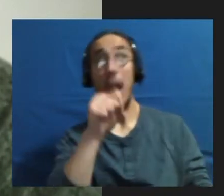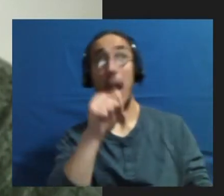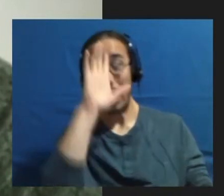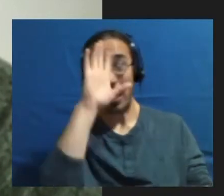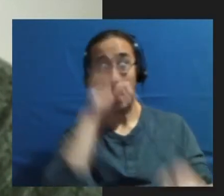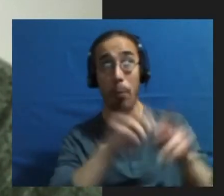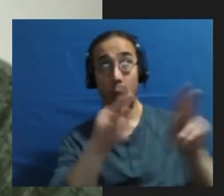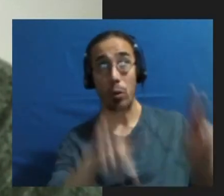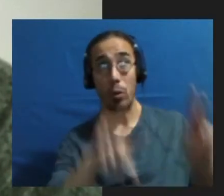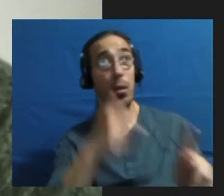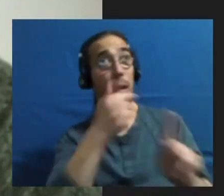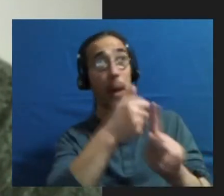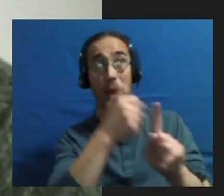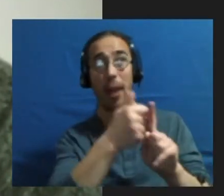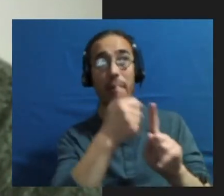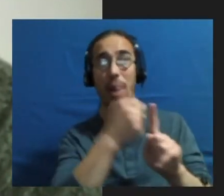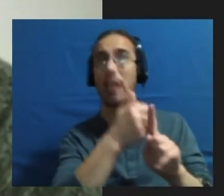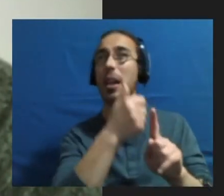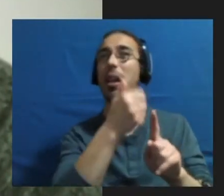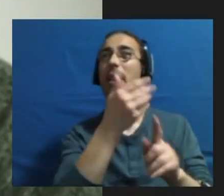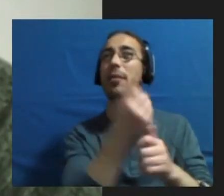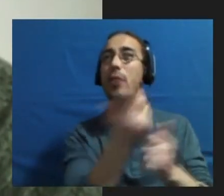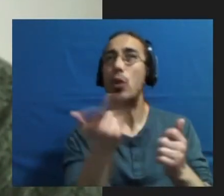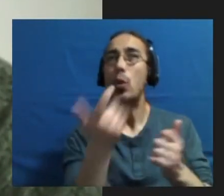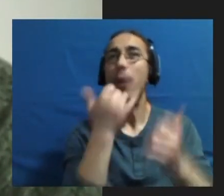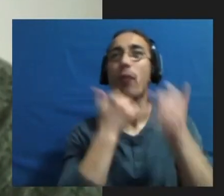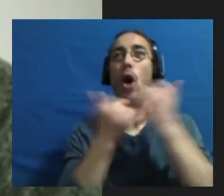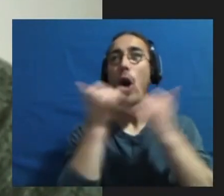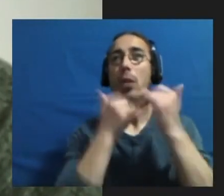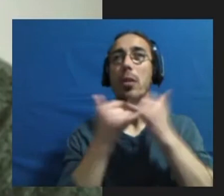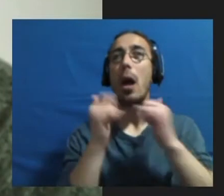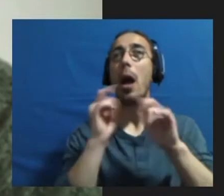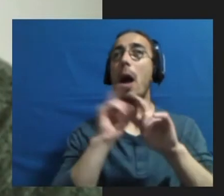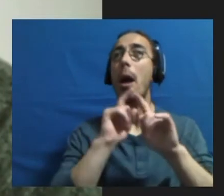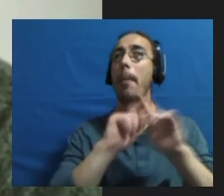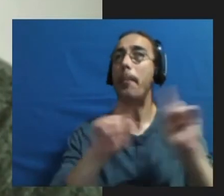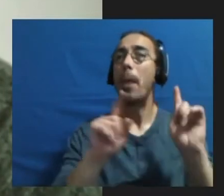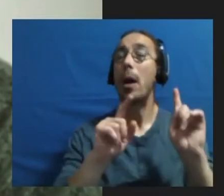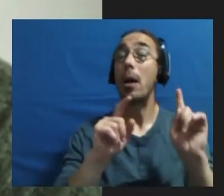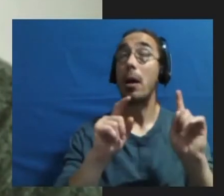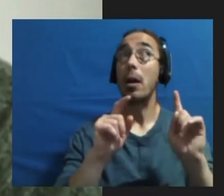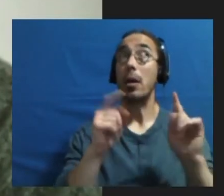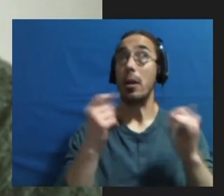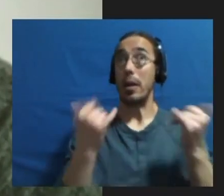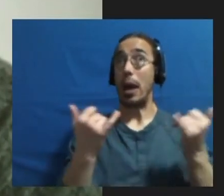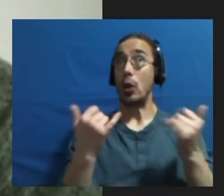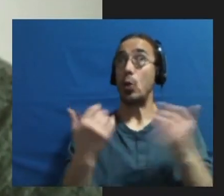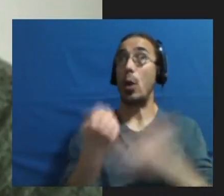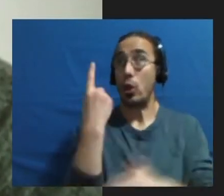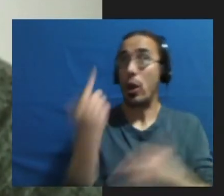had deficits and flaws, now you understand that you are a totally different